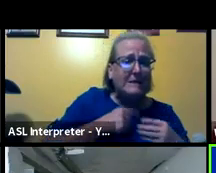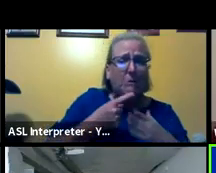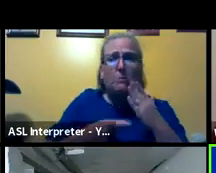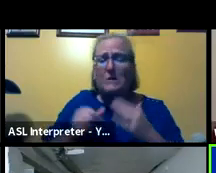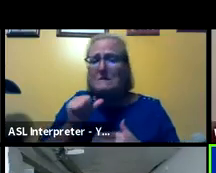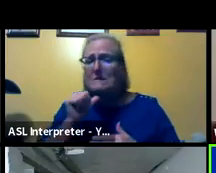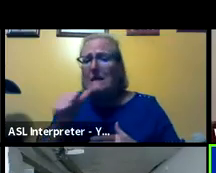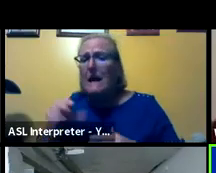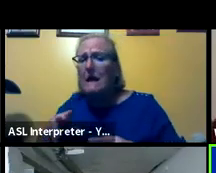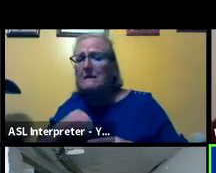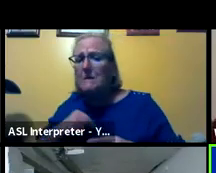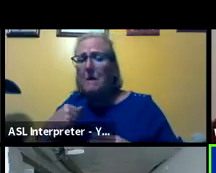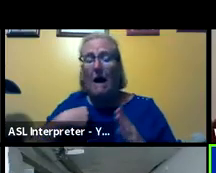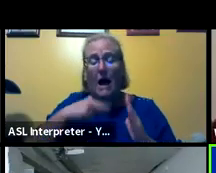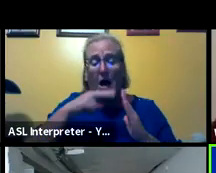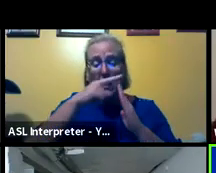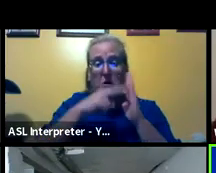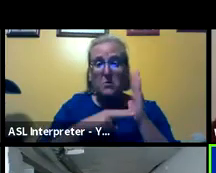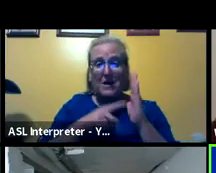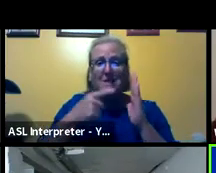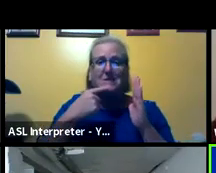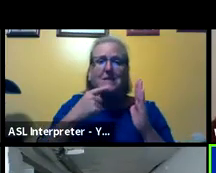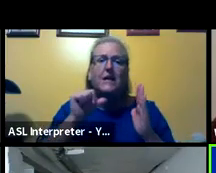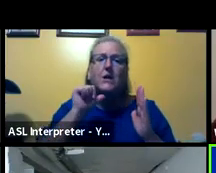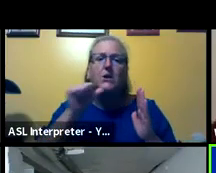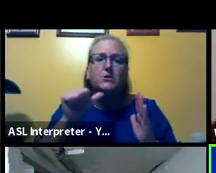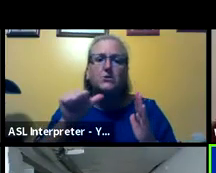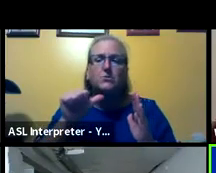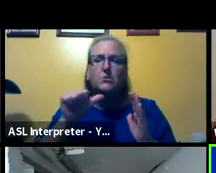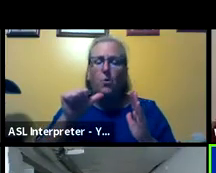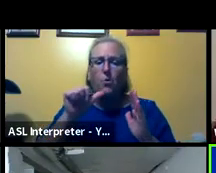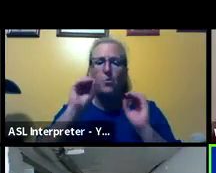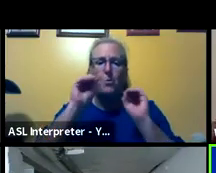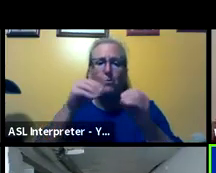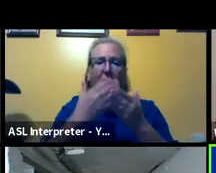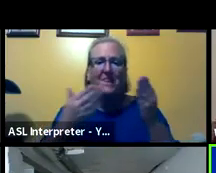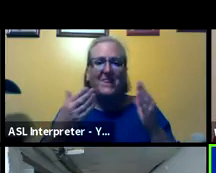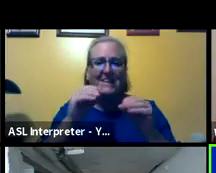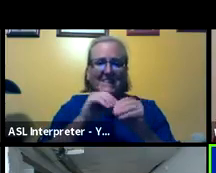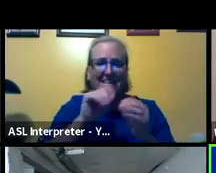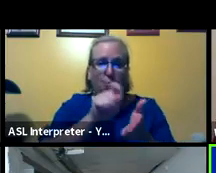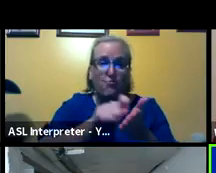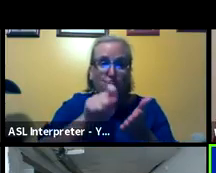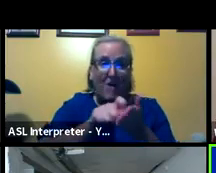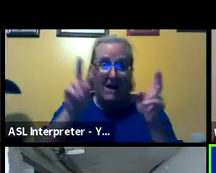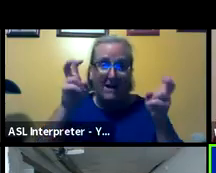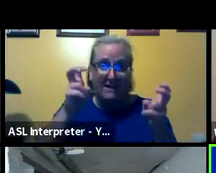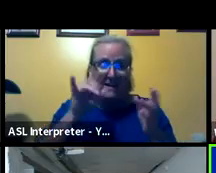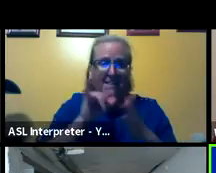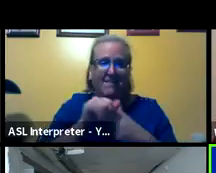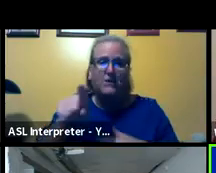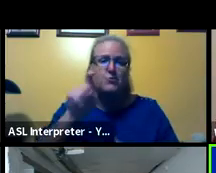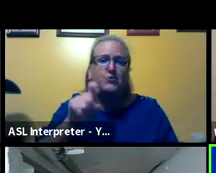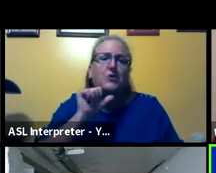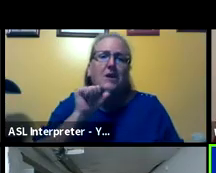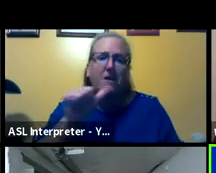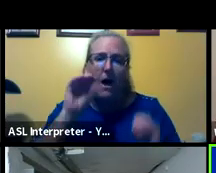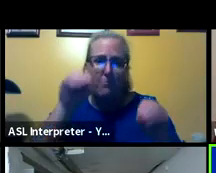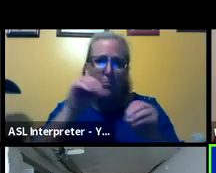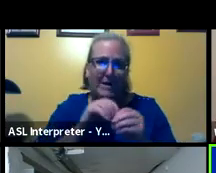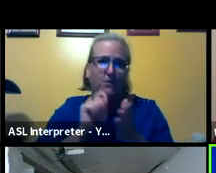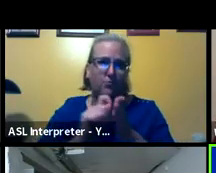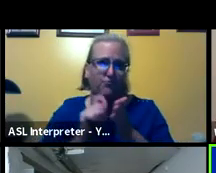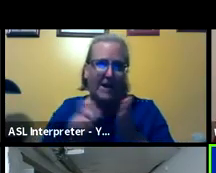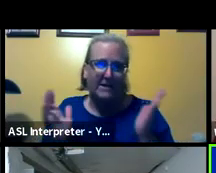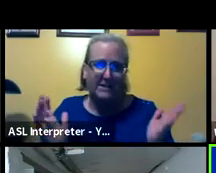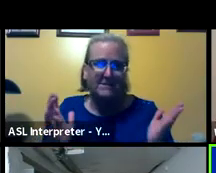like, the way I read it was, don't put things in writing that you shouldn't put in writing, but I don't know.